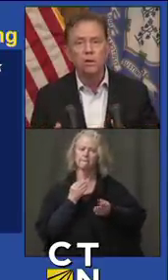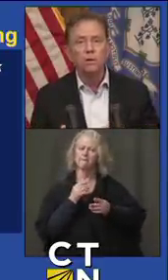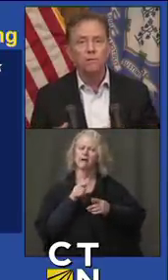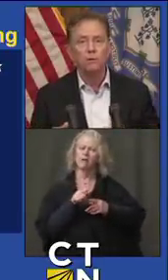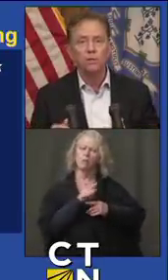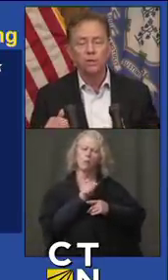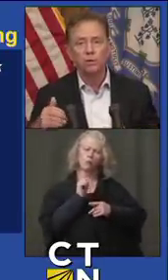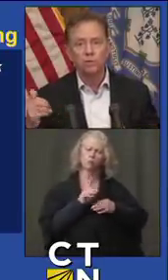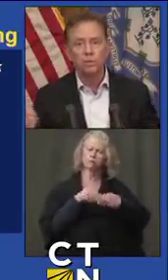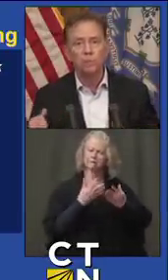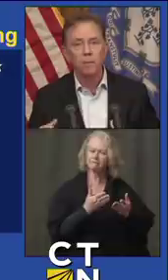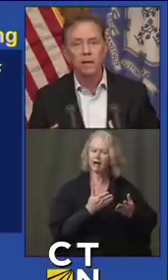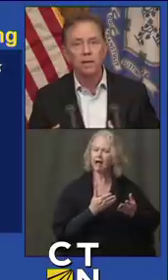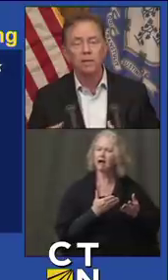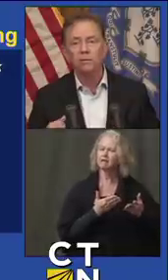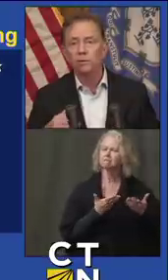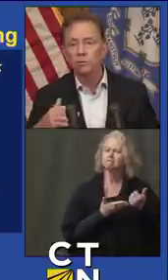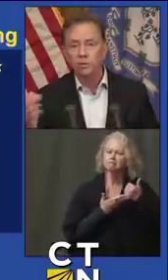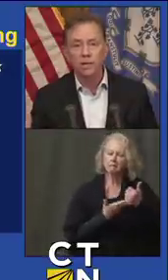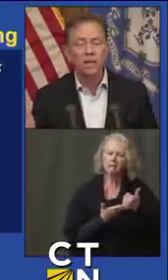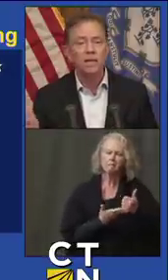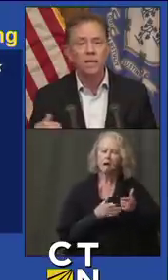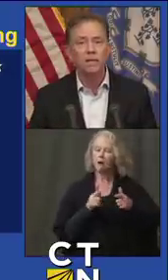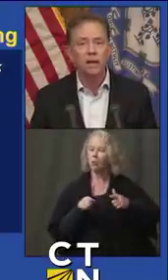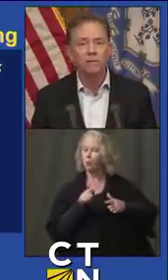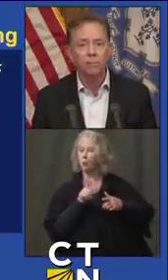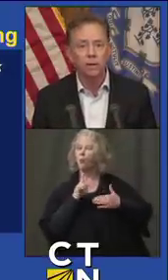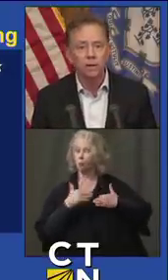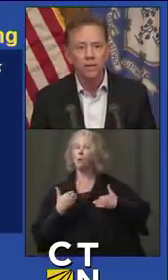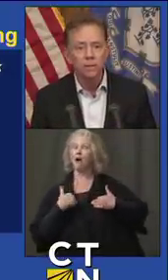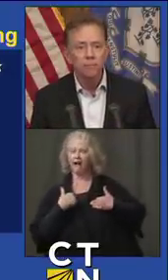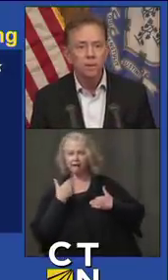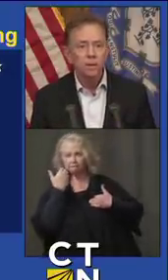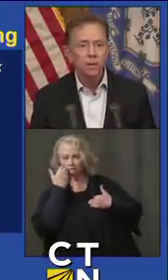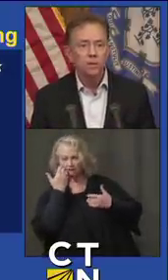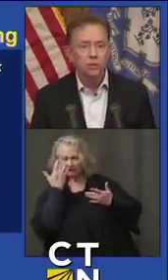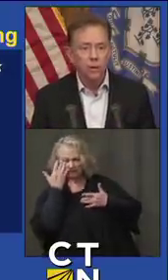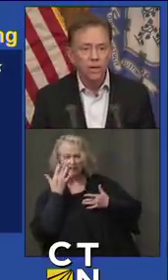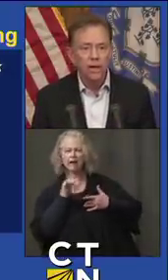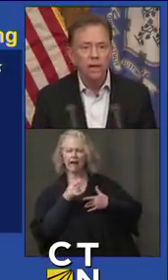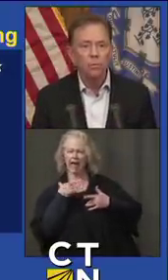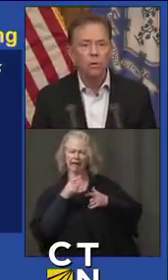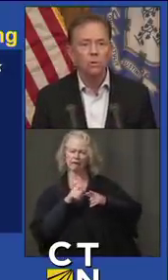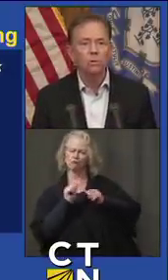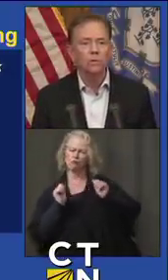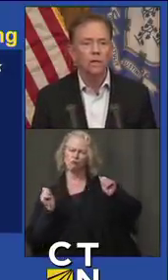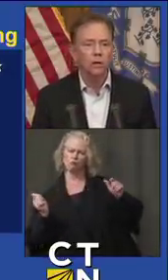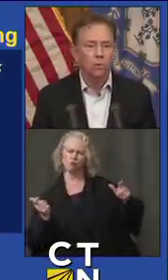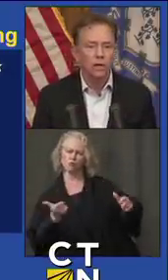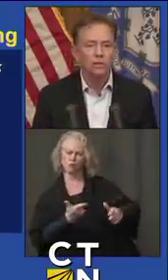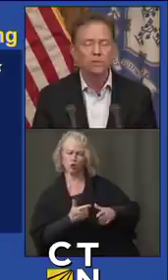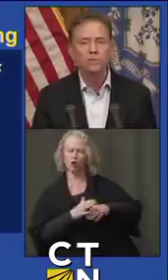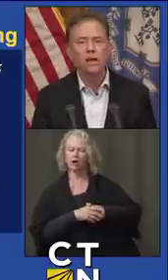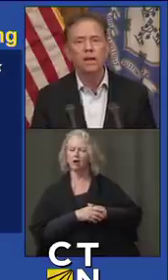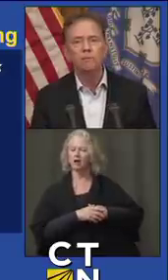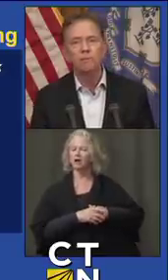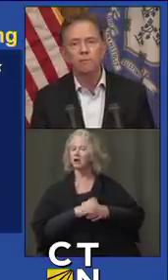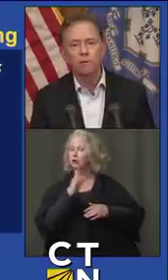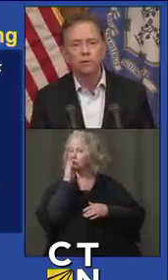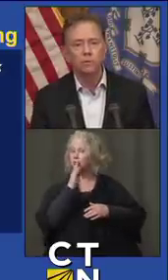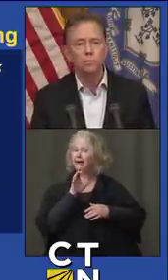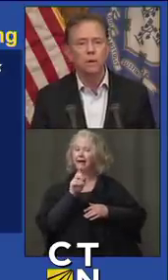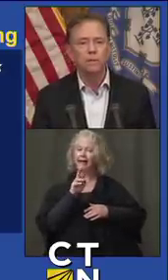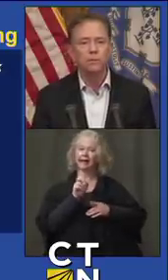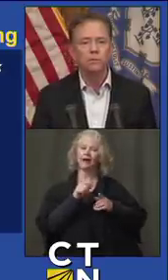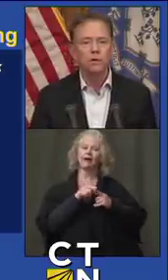responders, focusing on symptomatic individuals, and then getting to everybody. The direct care workers like correction staff and